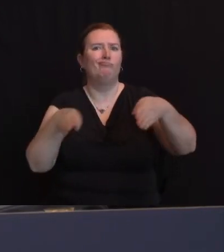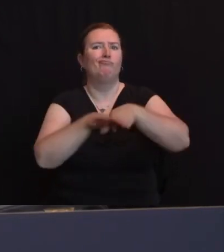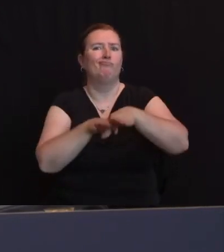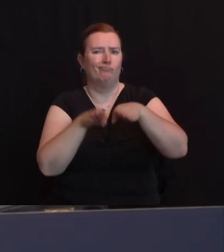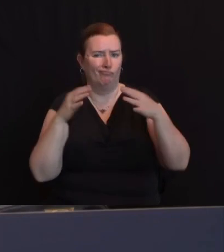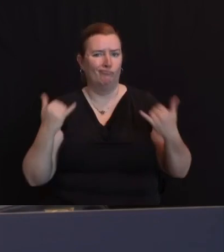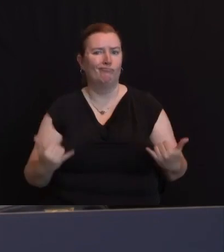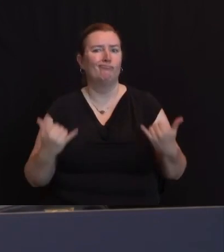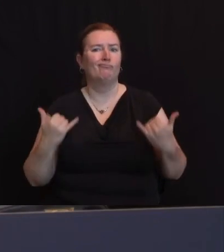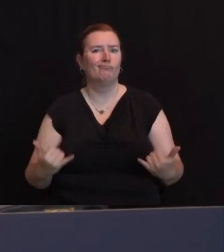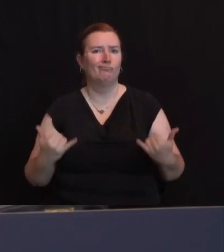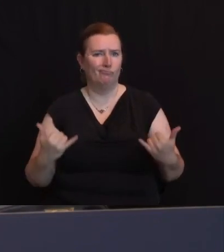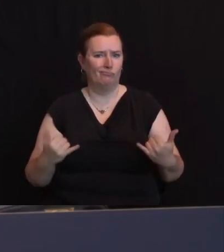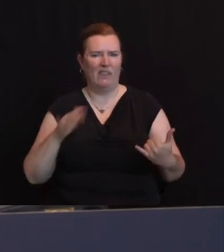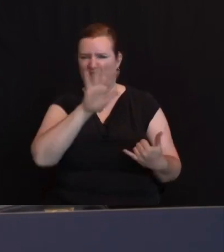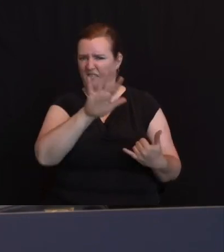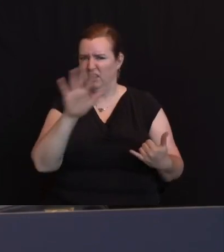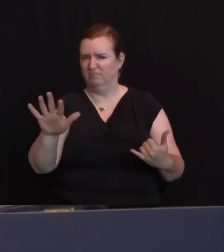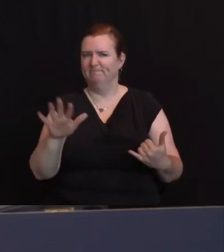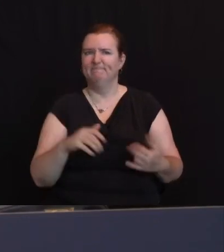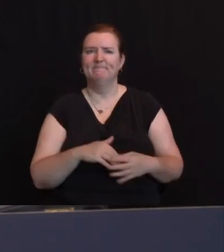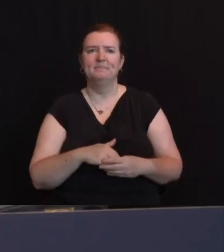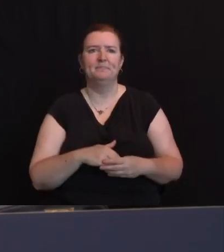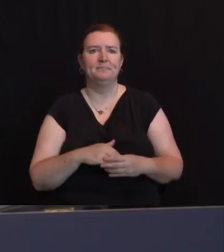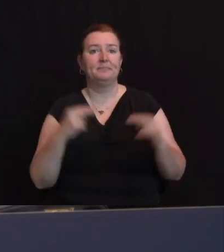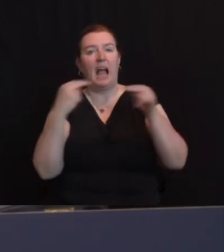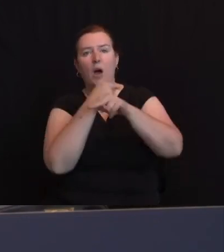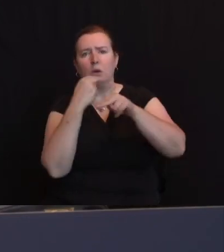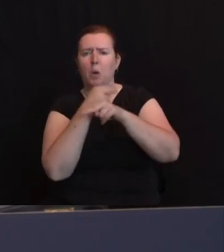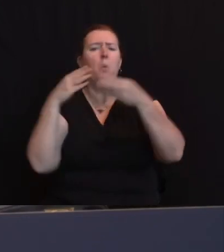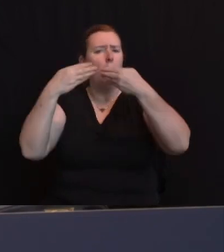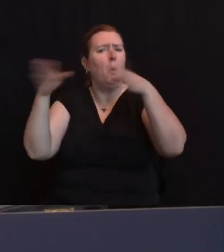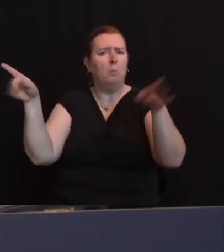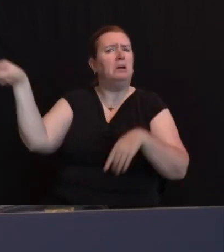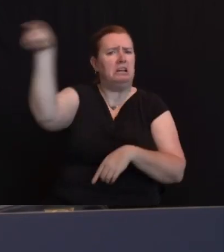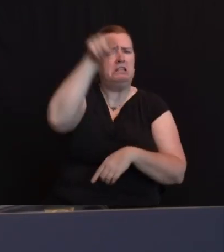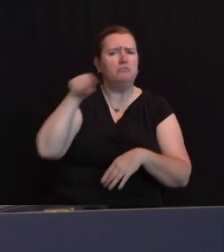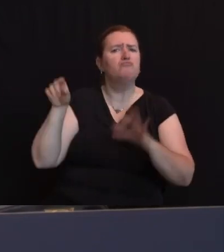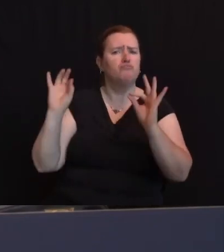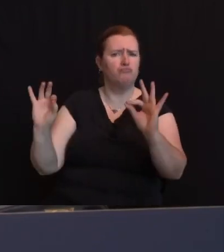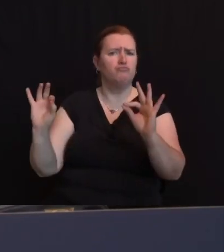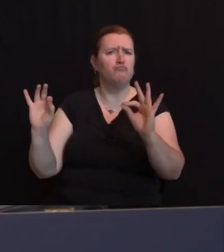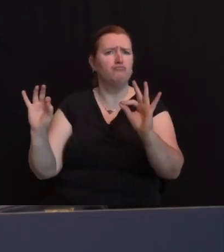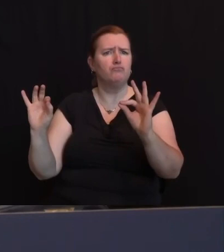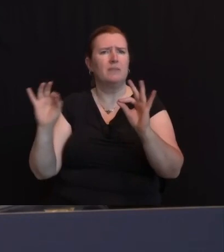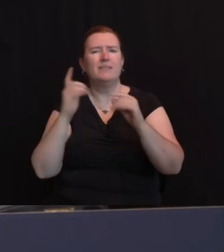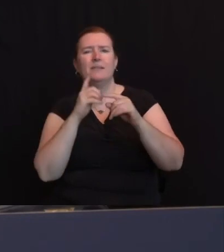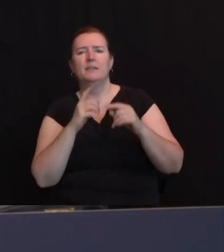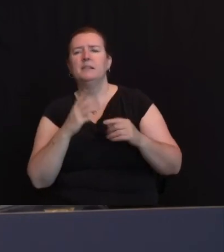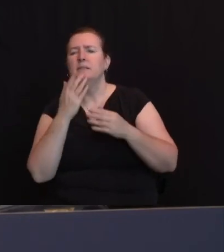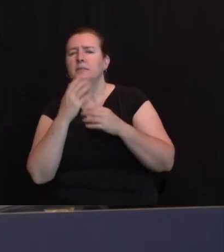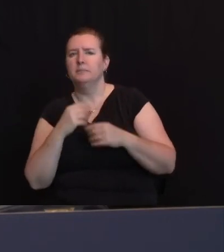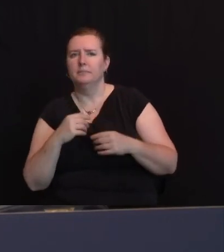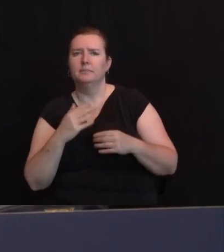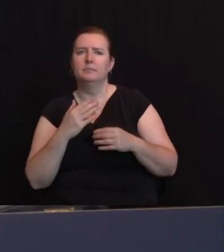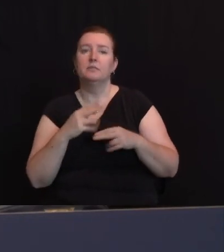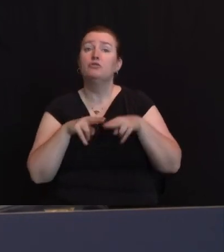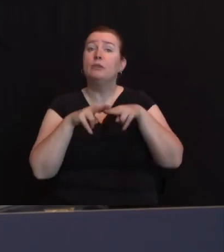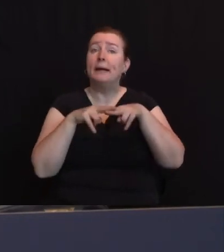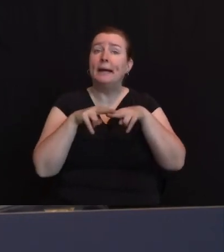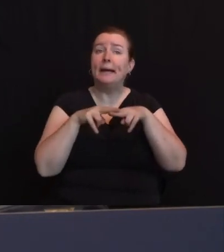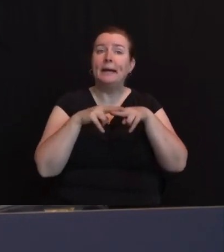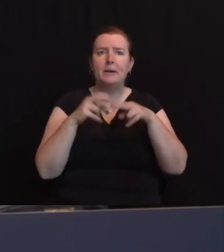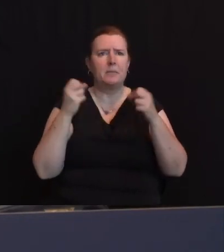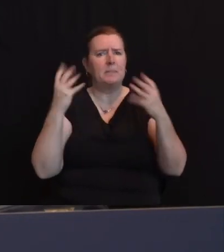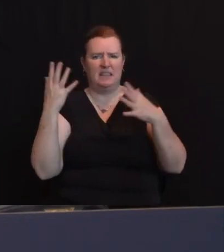road closures. Gov, I know you talked about transit, hundreds of trees down on tracks, and they're working diligently on the repair signals and the